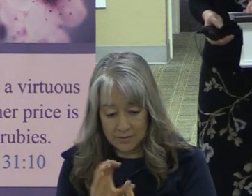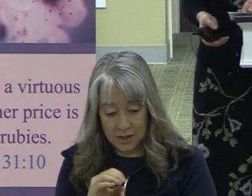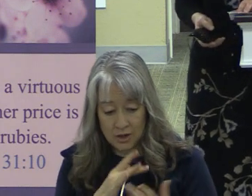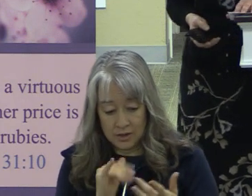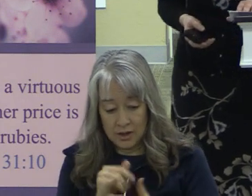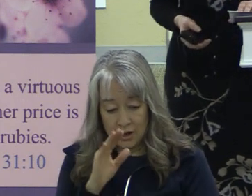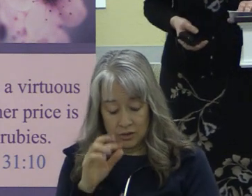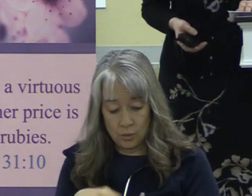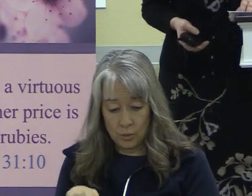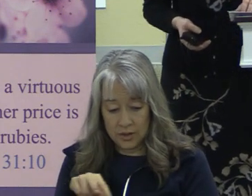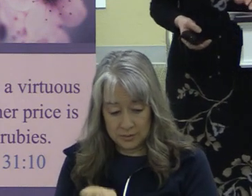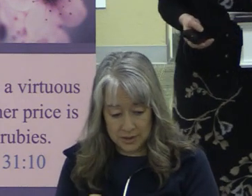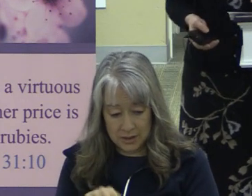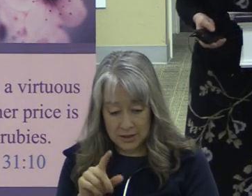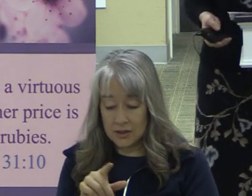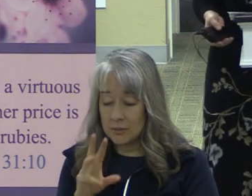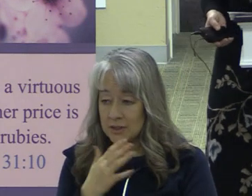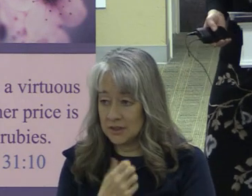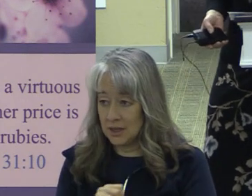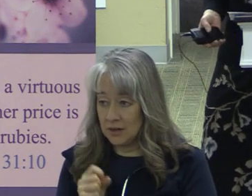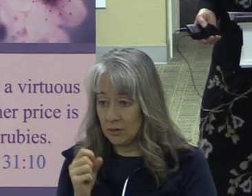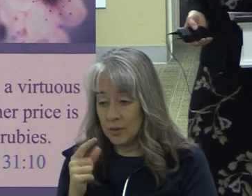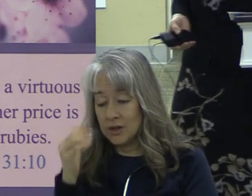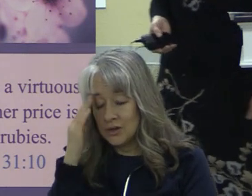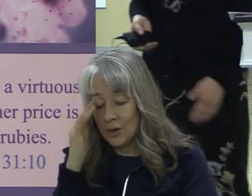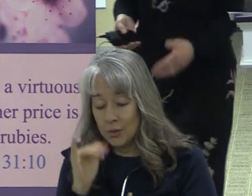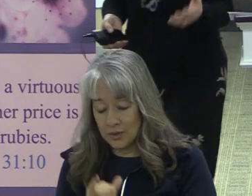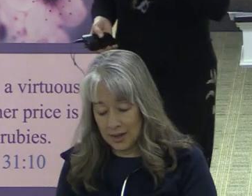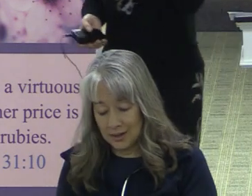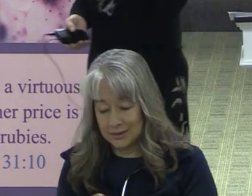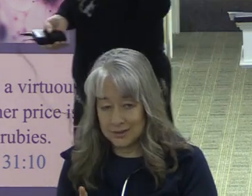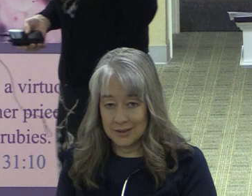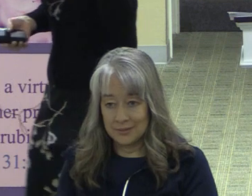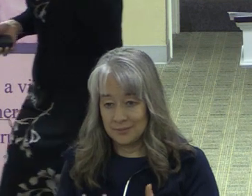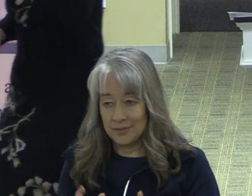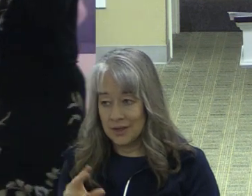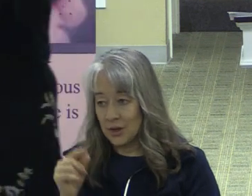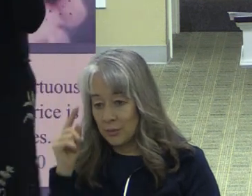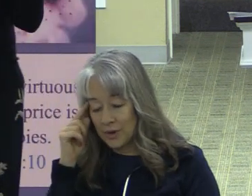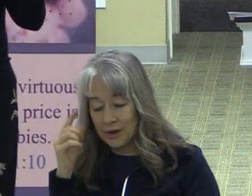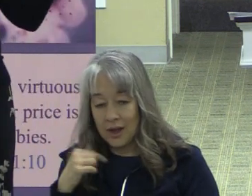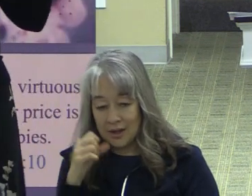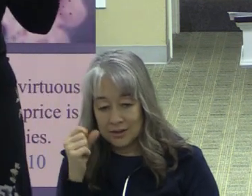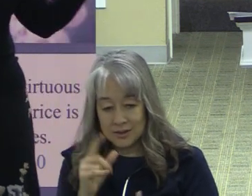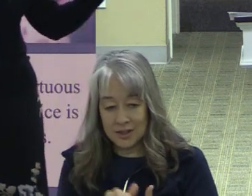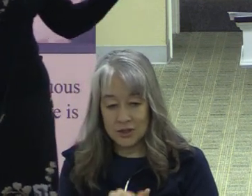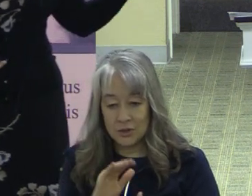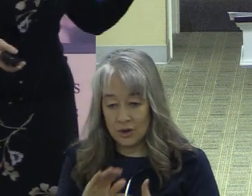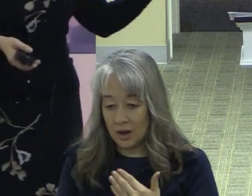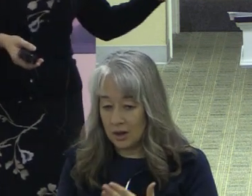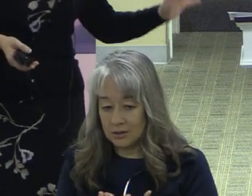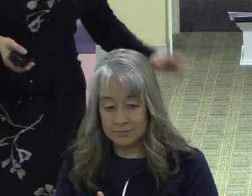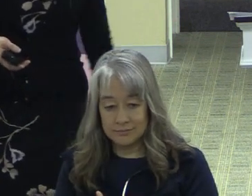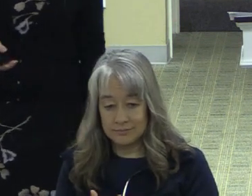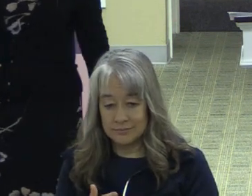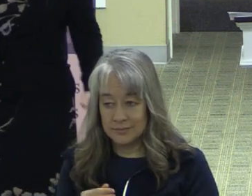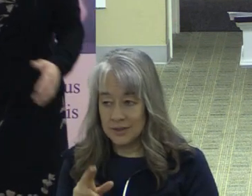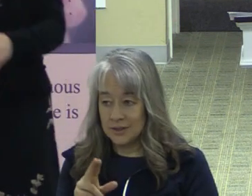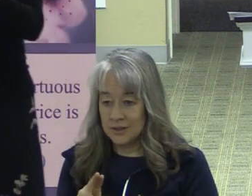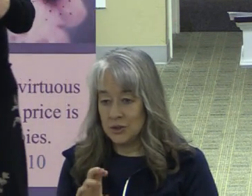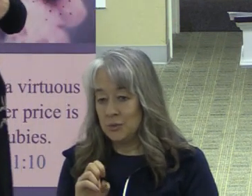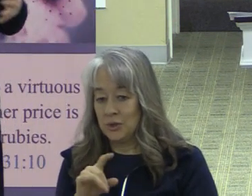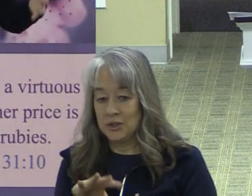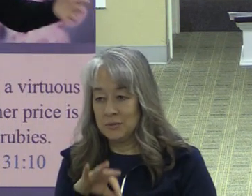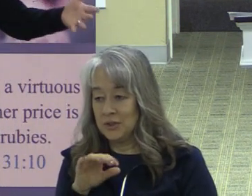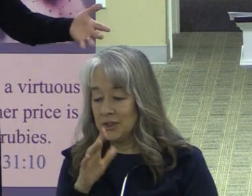heart that God hath raised him from the dead, thou shalt be saved. We know that. I mean, it's like a no-brainer. I get it. You guys are all like super spiritual